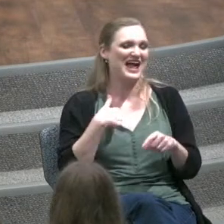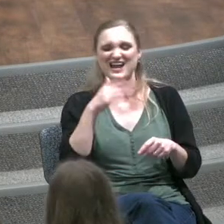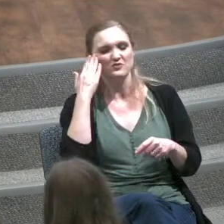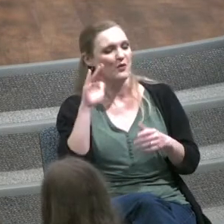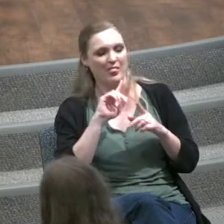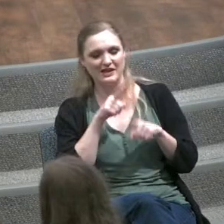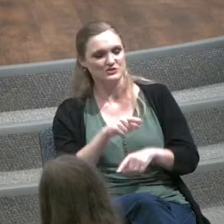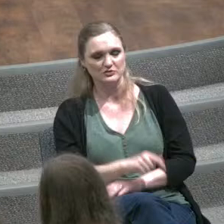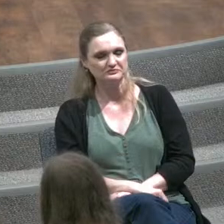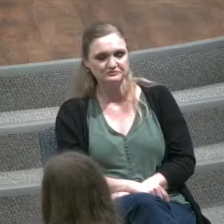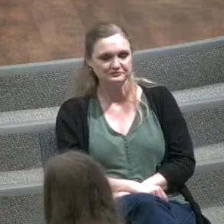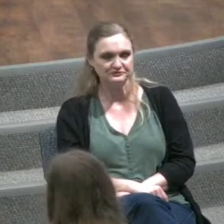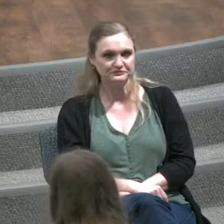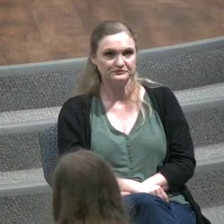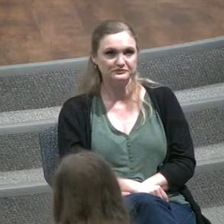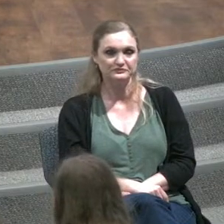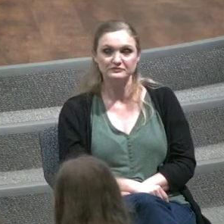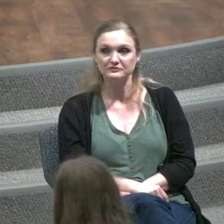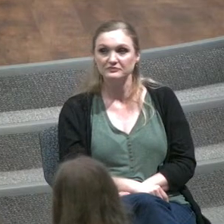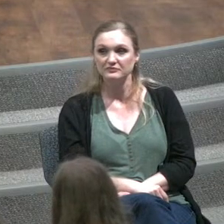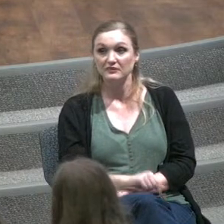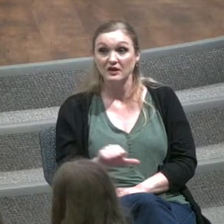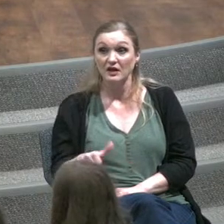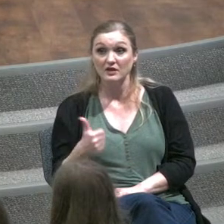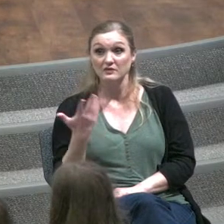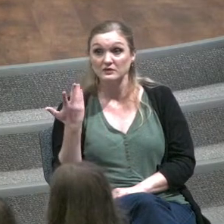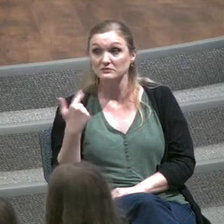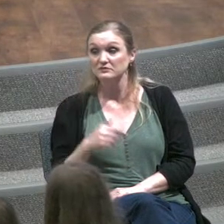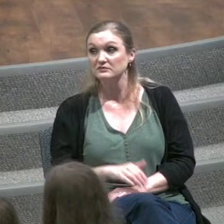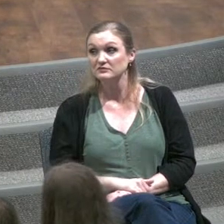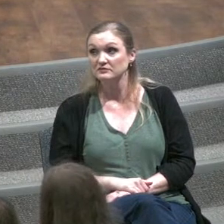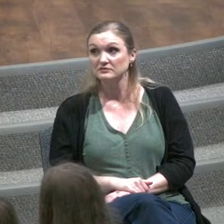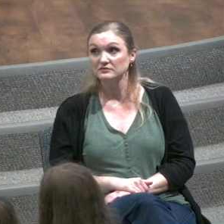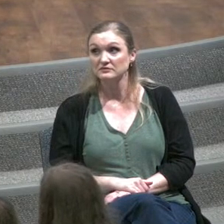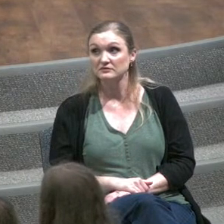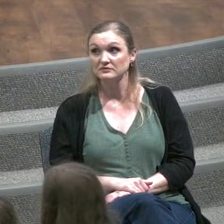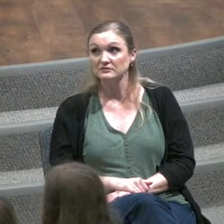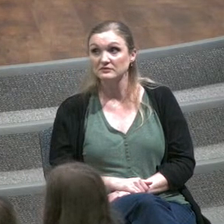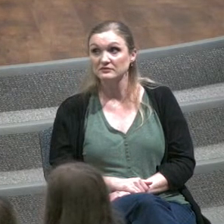just don't know the answer to. So, anybody else?